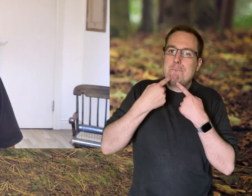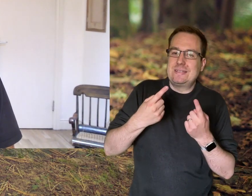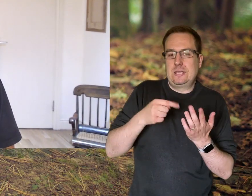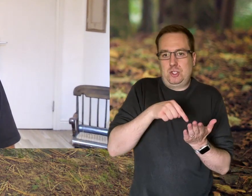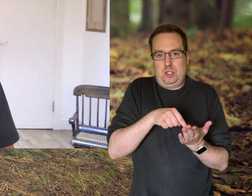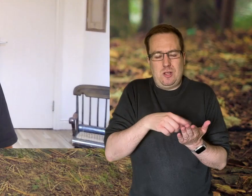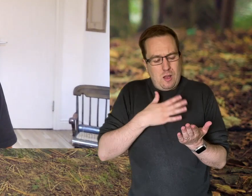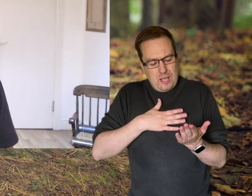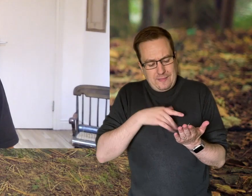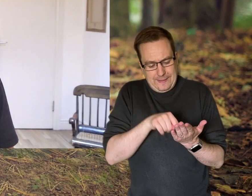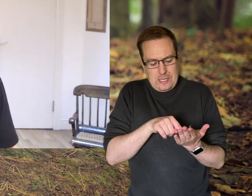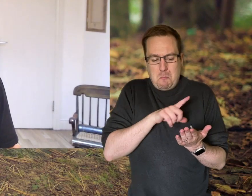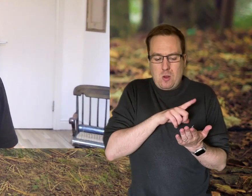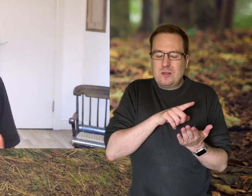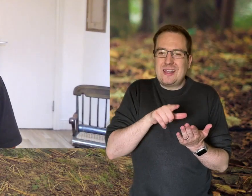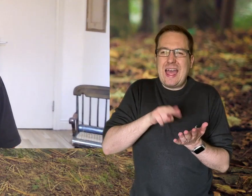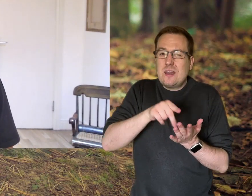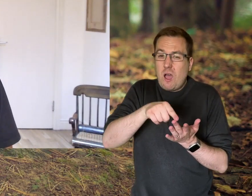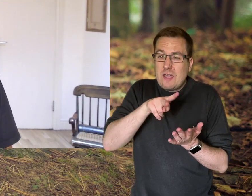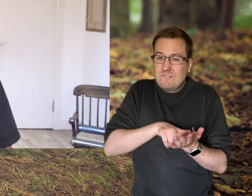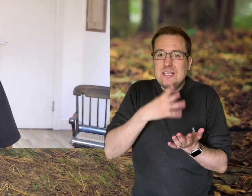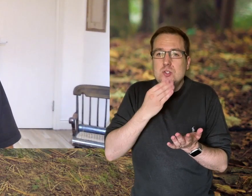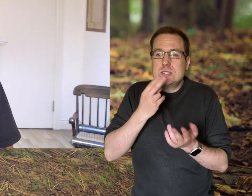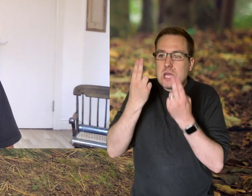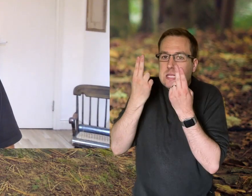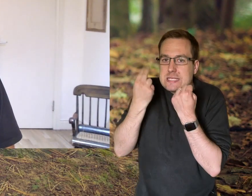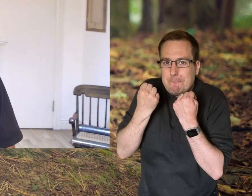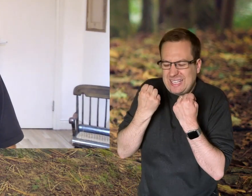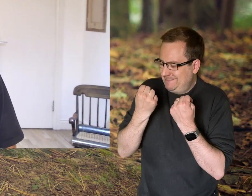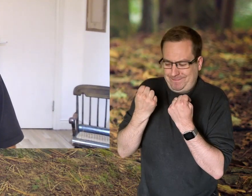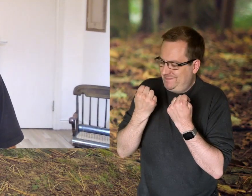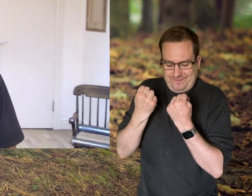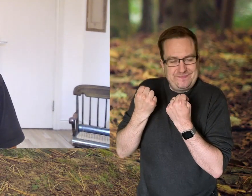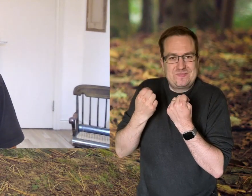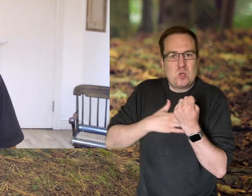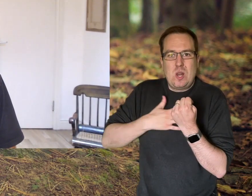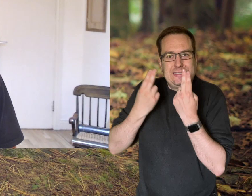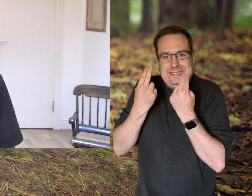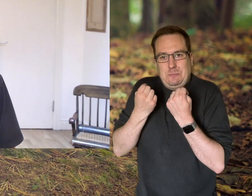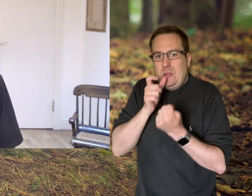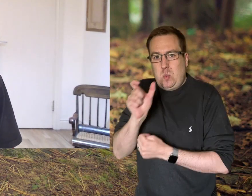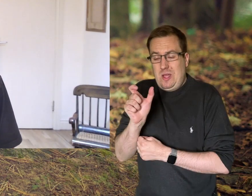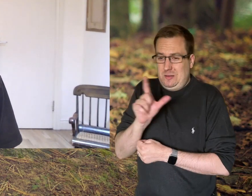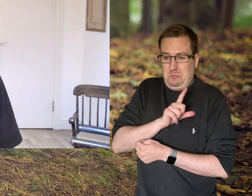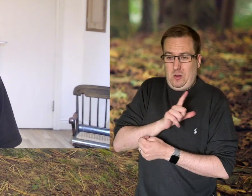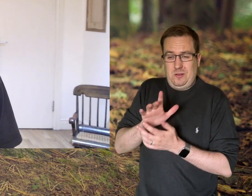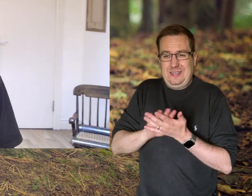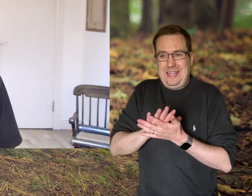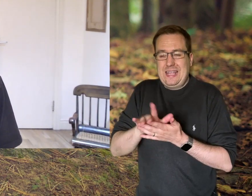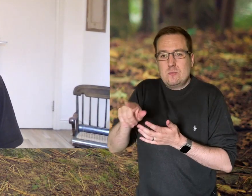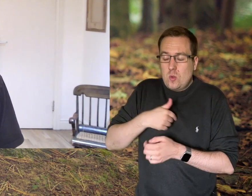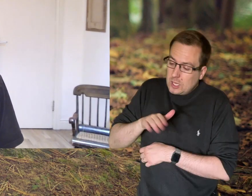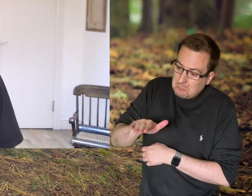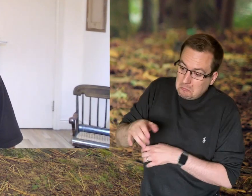I wonder if this doesn't come across to us how Paul intended. I wonder if it is more of an invitation to